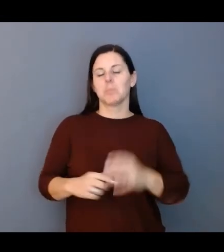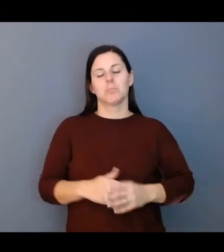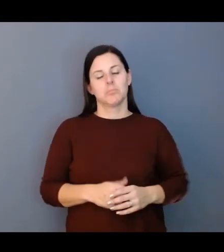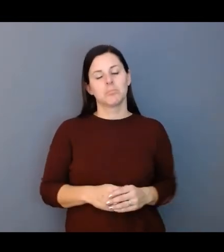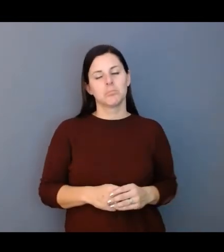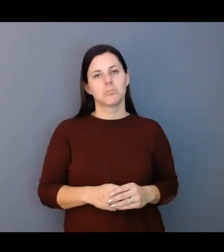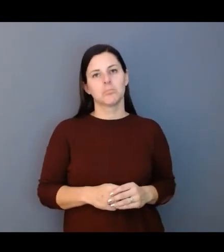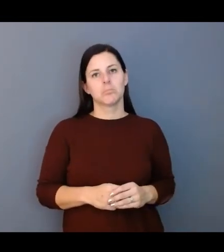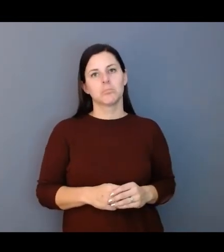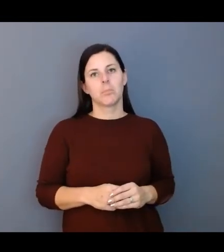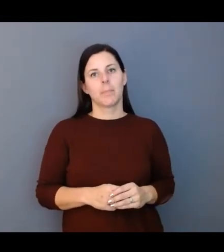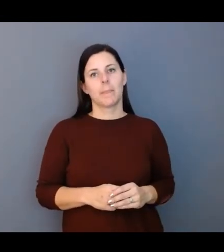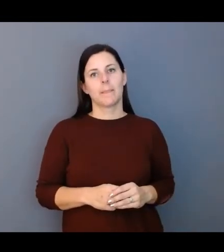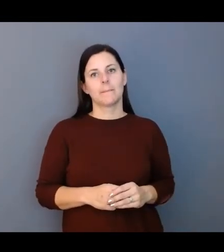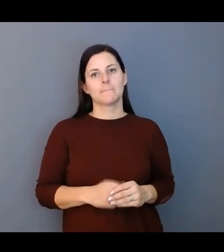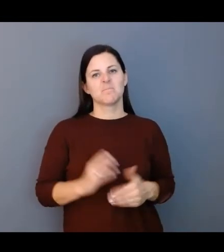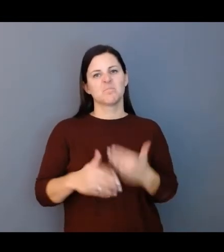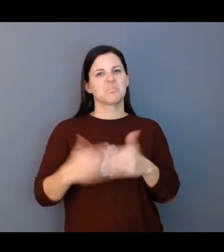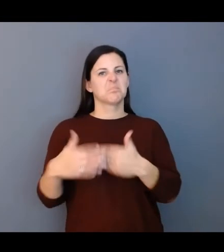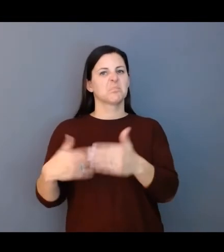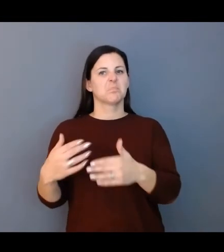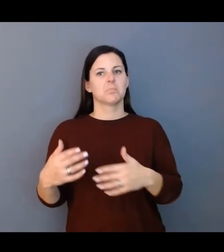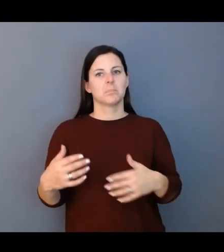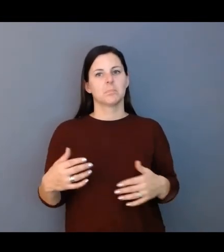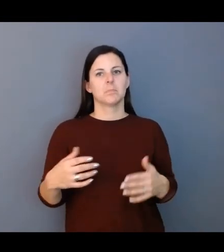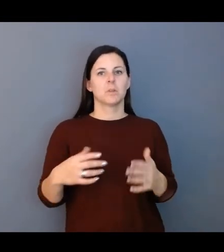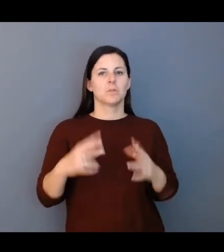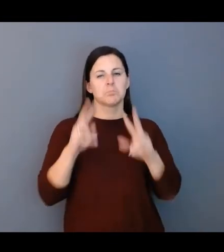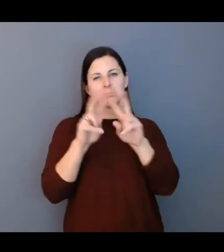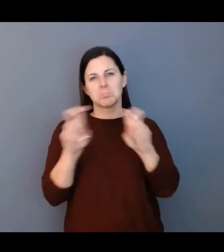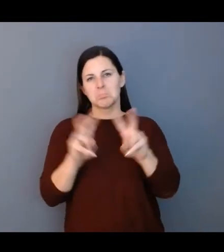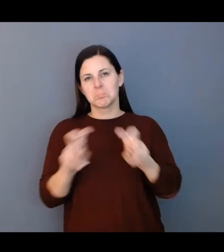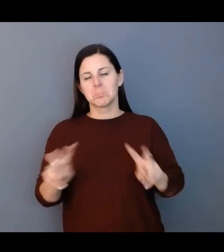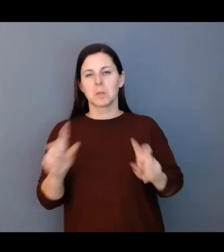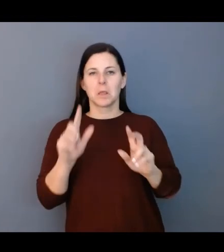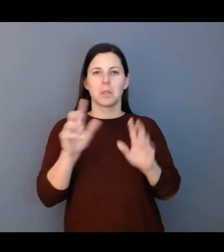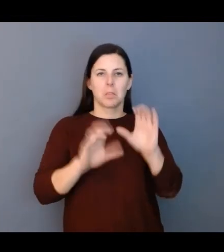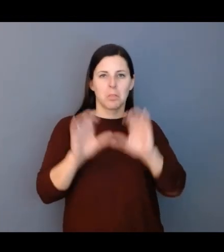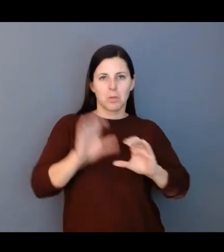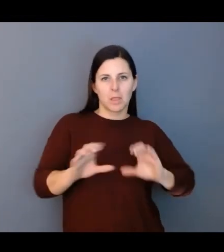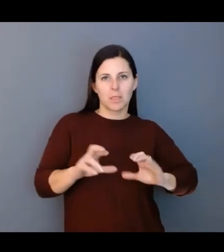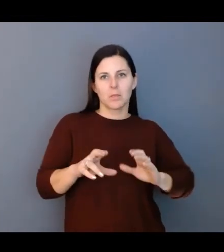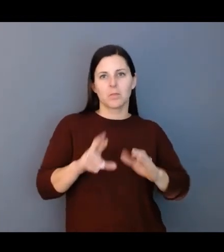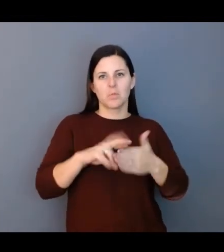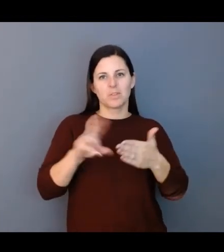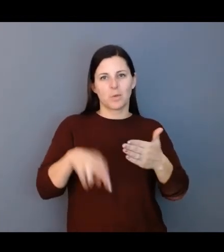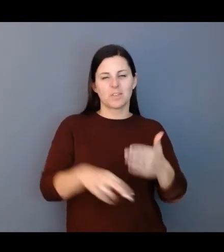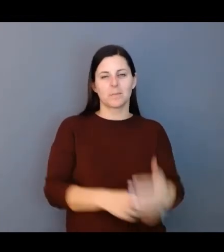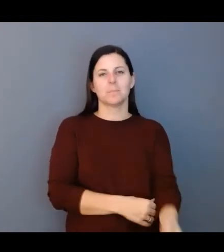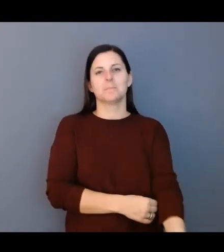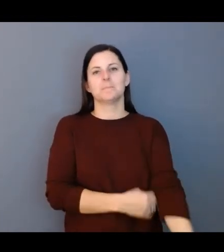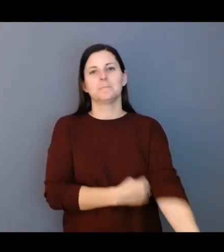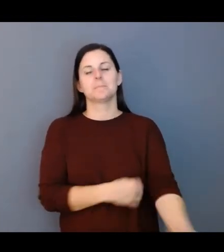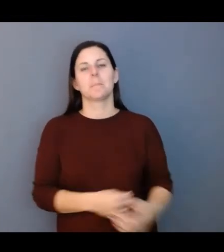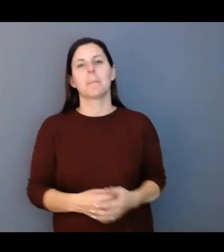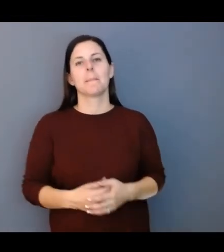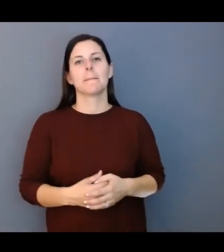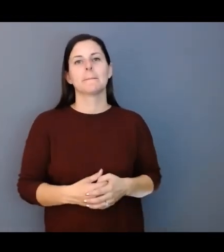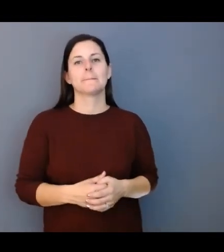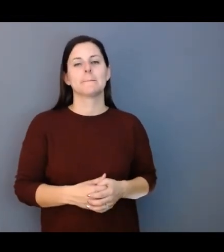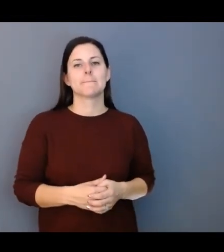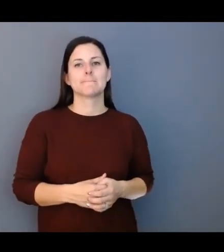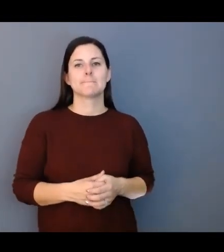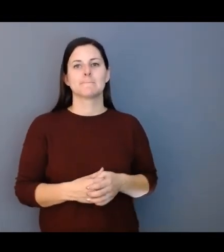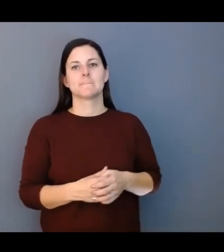providing. So I'll take a pause here and want to slowly look into the results that we are providing. We